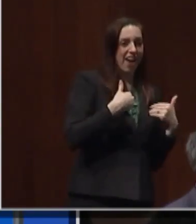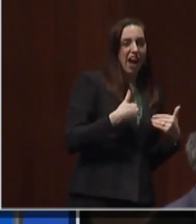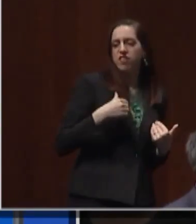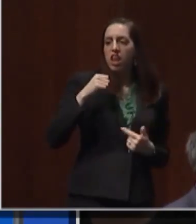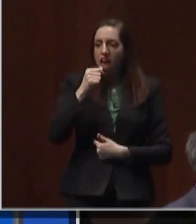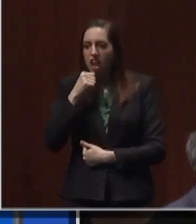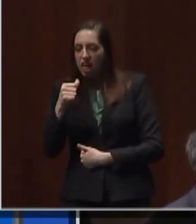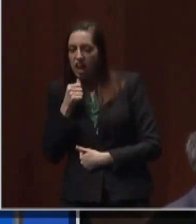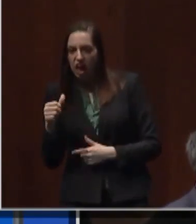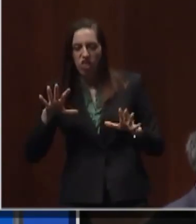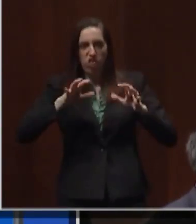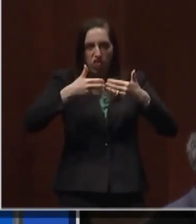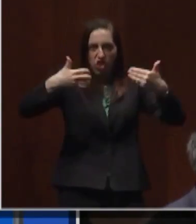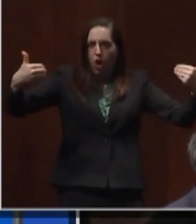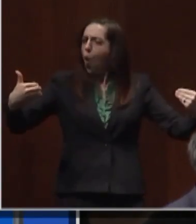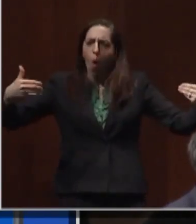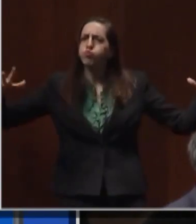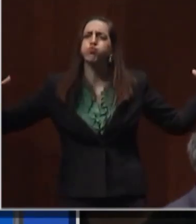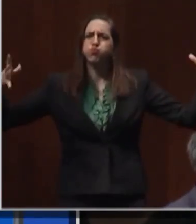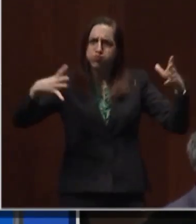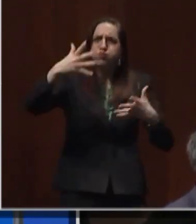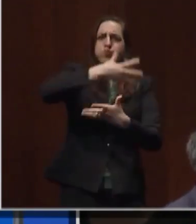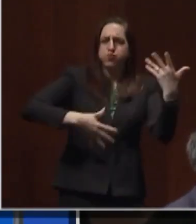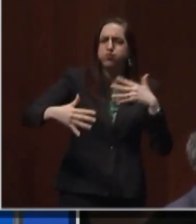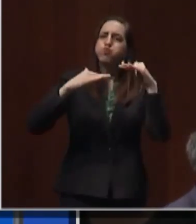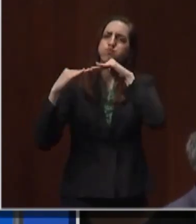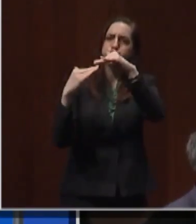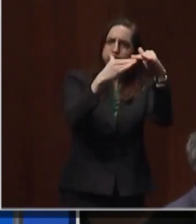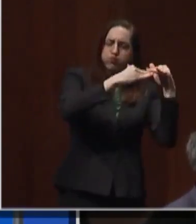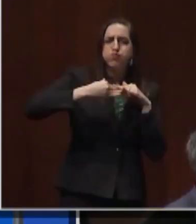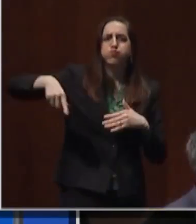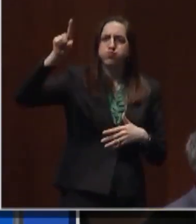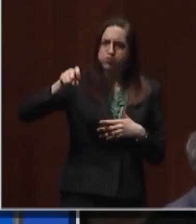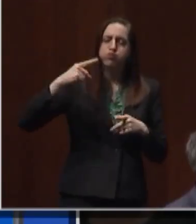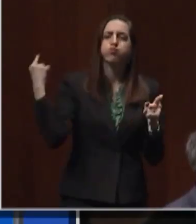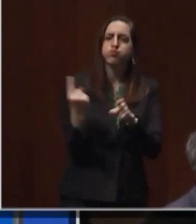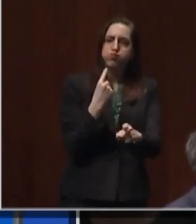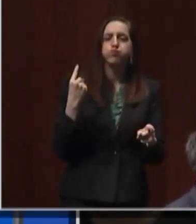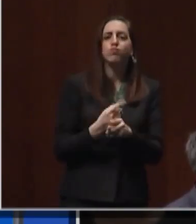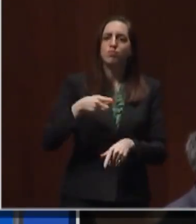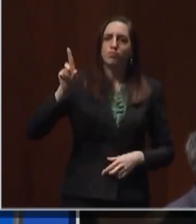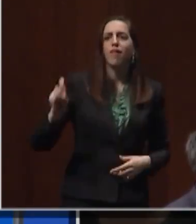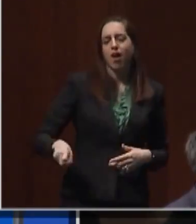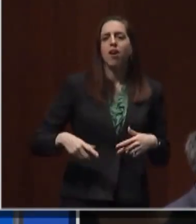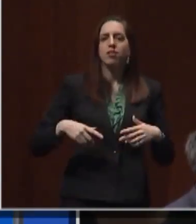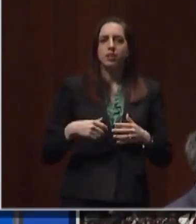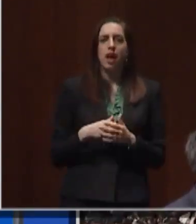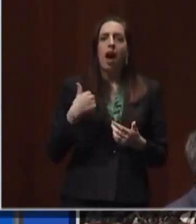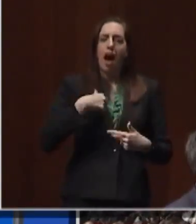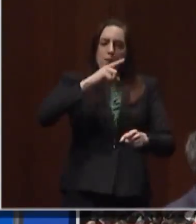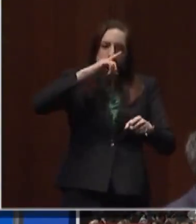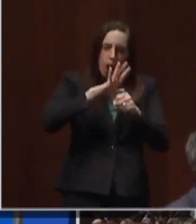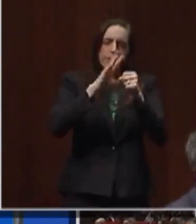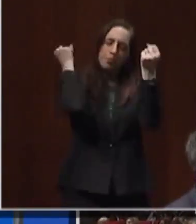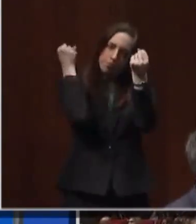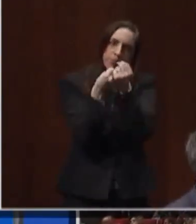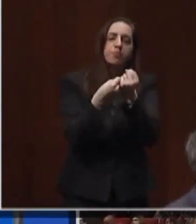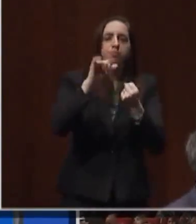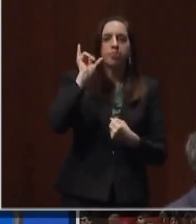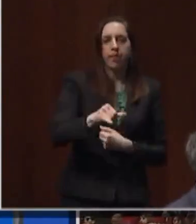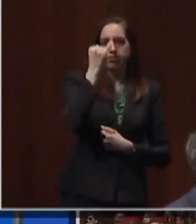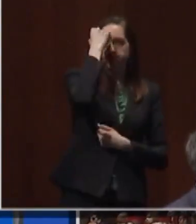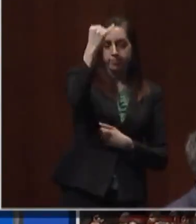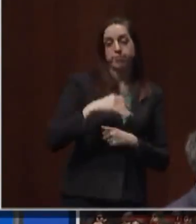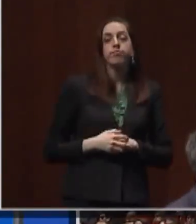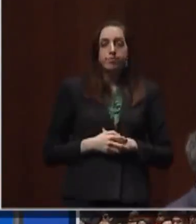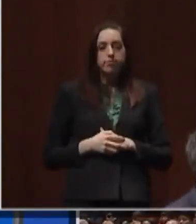all Houstonians, and we all deserve the right to improve and move forward together. I am committed to that.